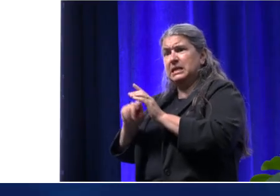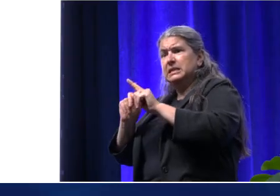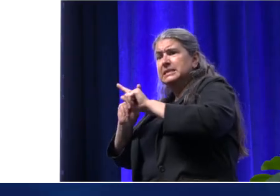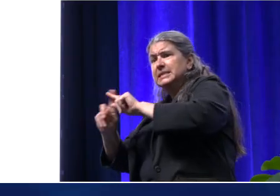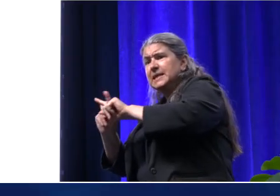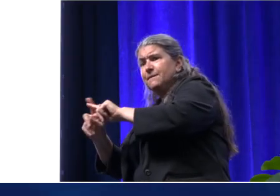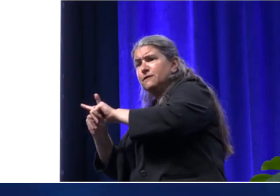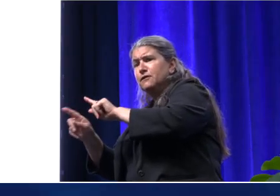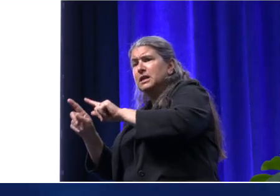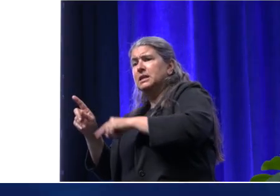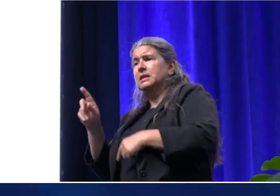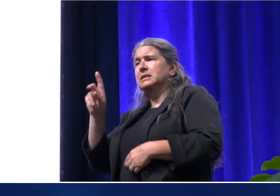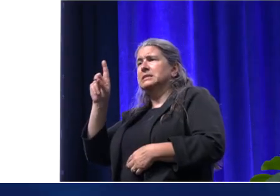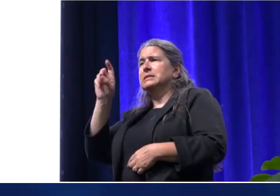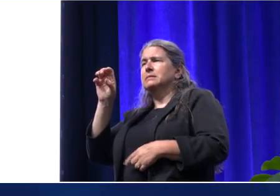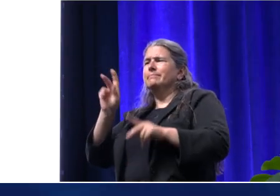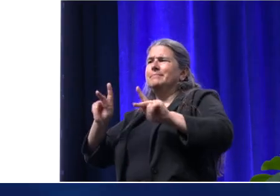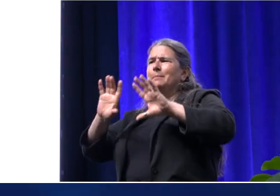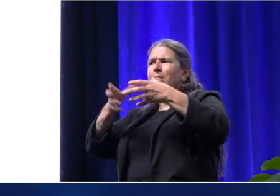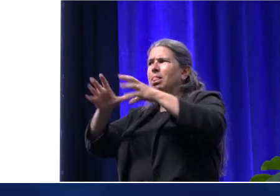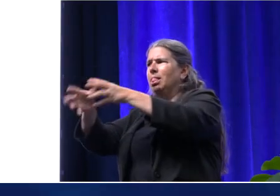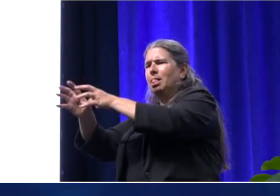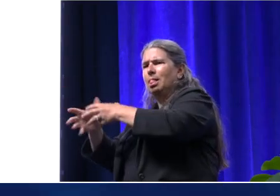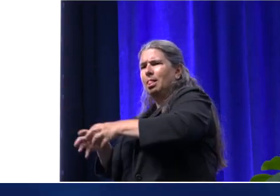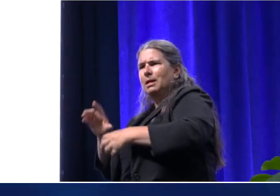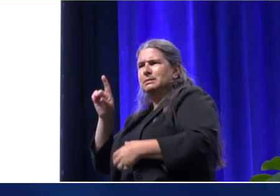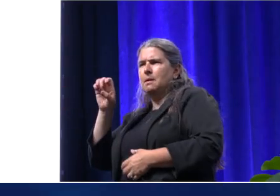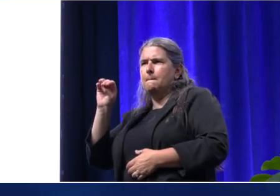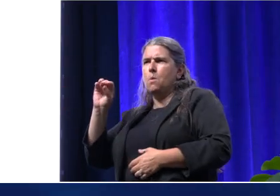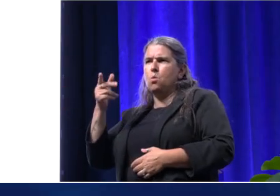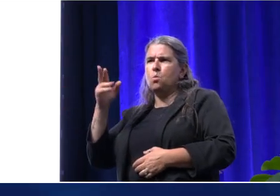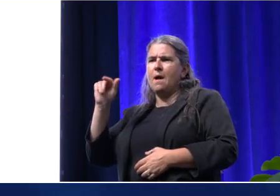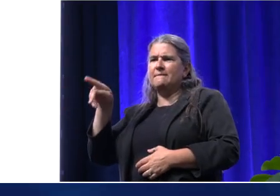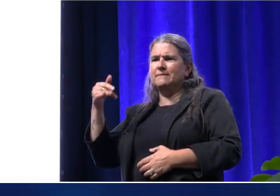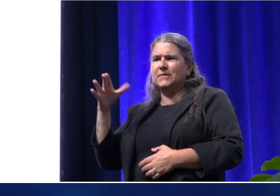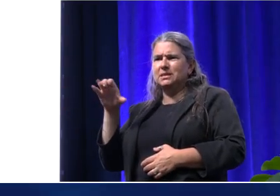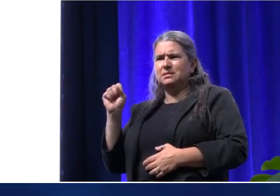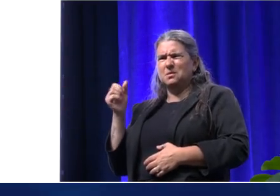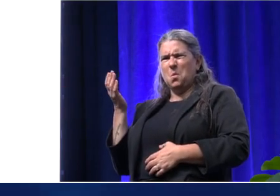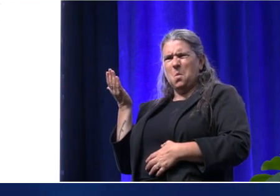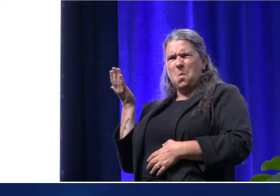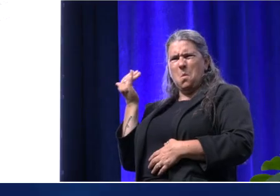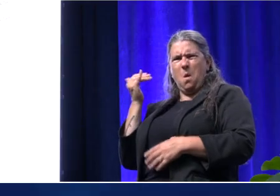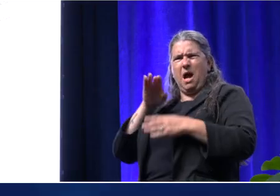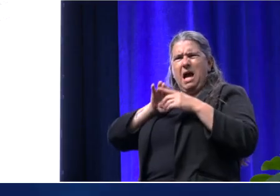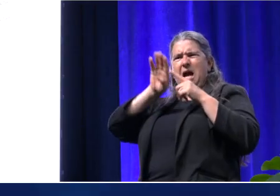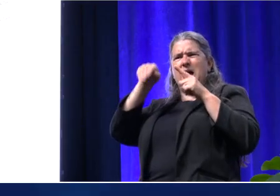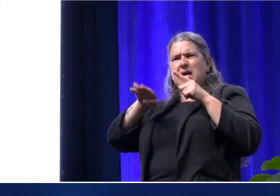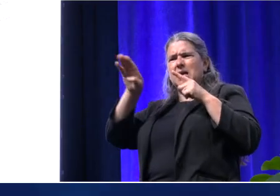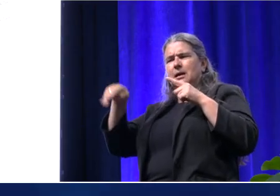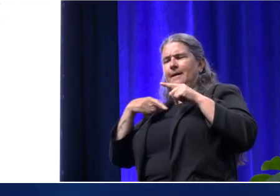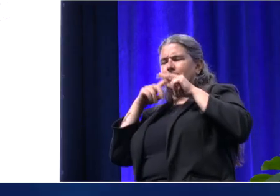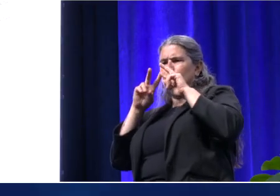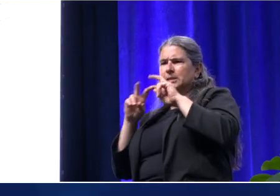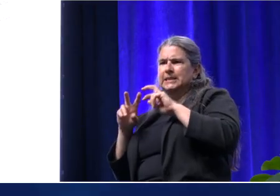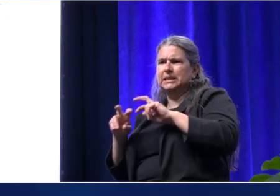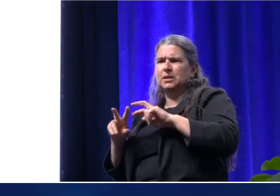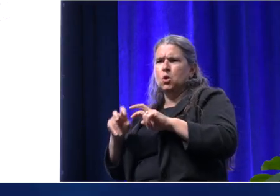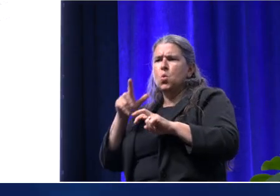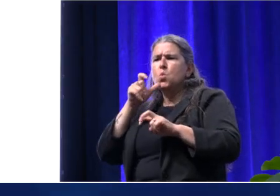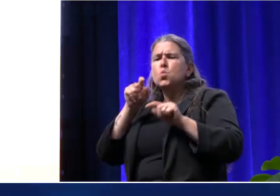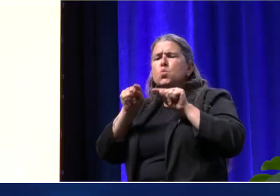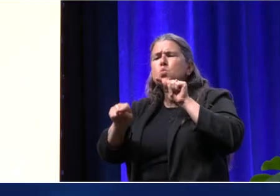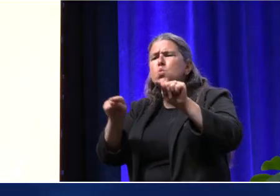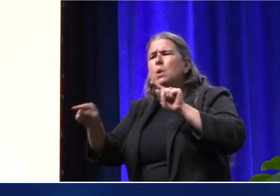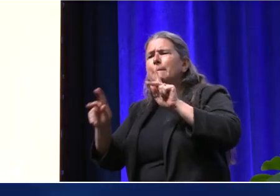same state? When we talk about why overdoses are declining, these are the questions we need to be asking. I'm going to